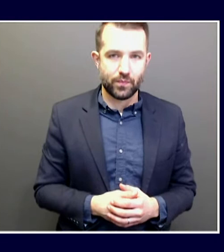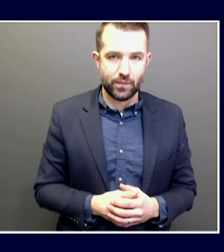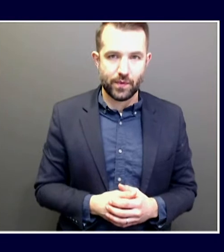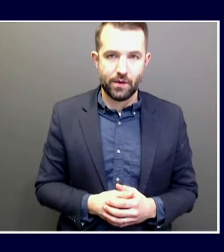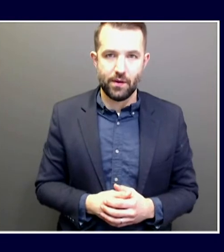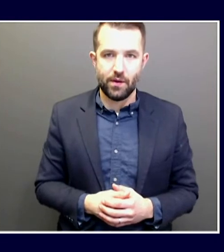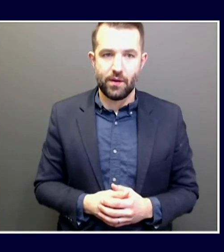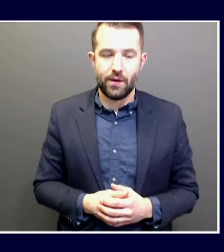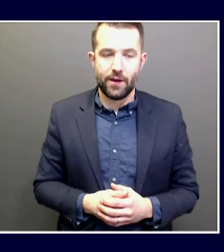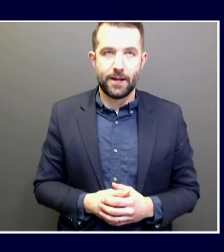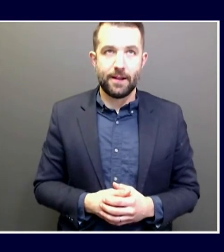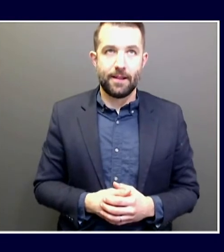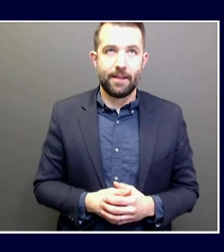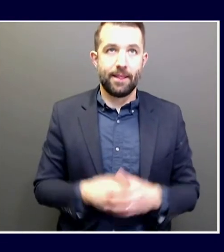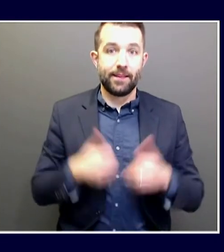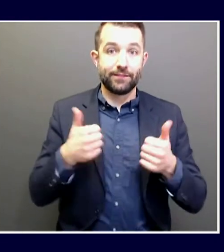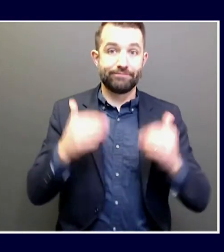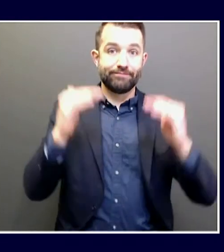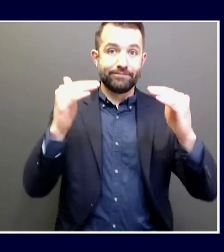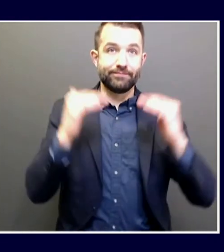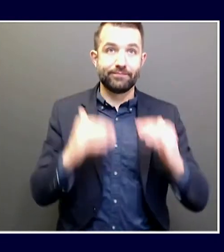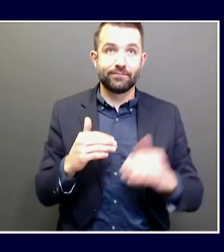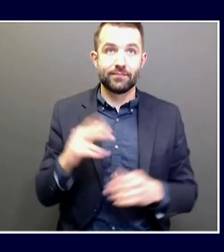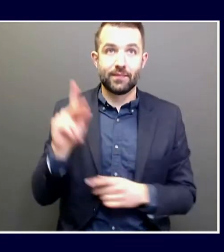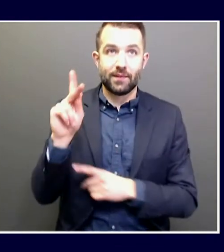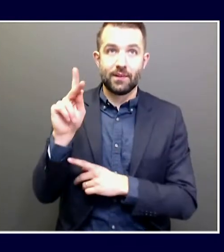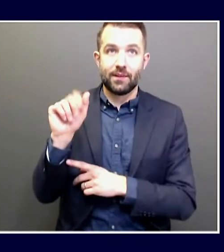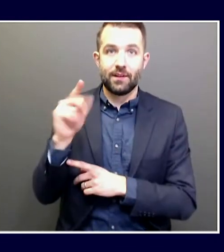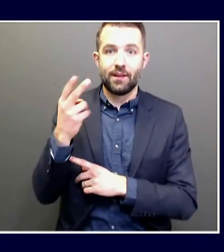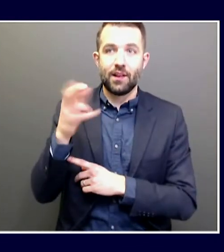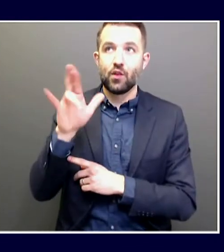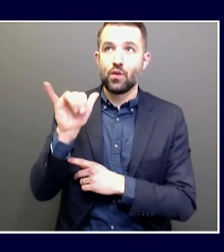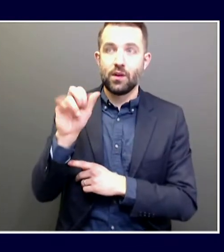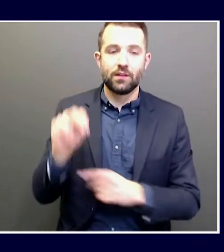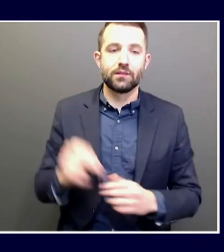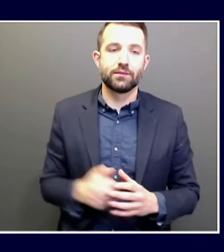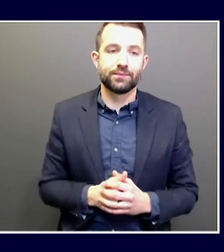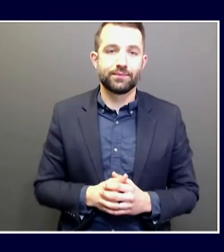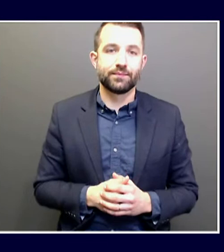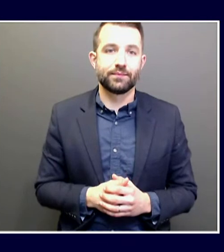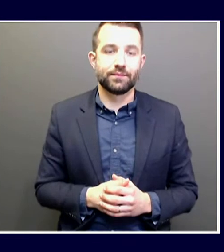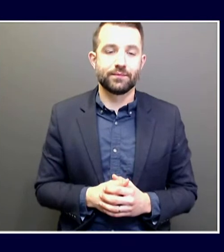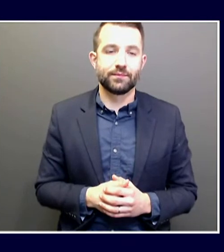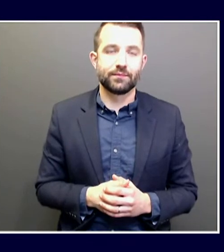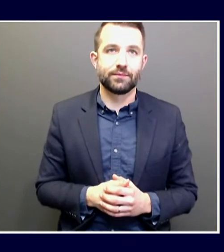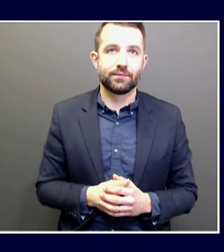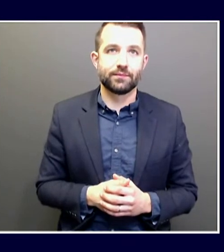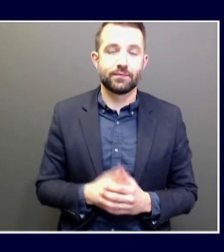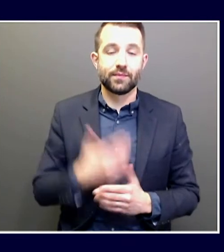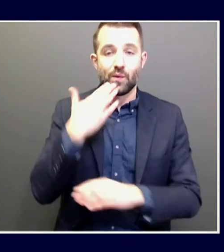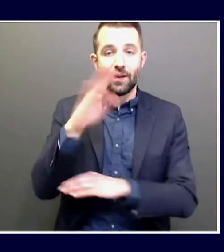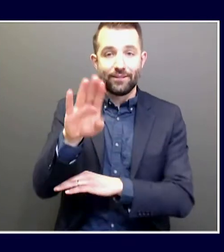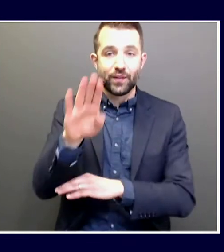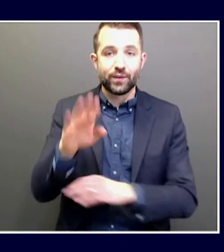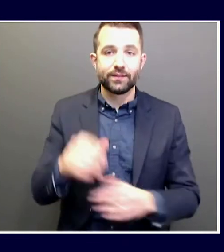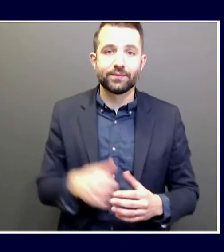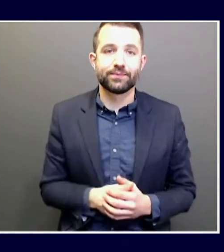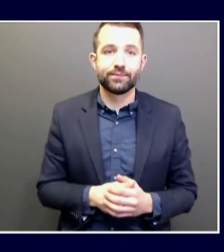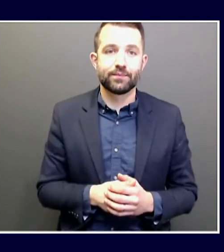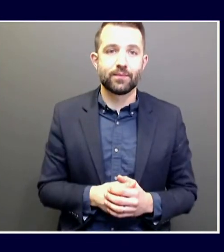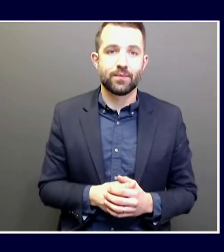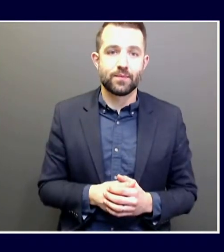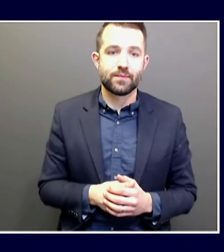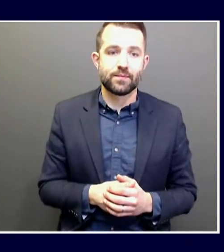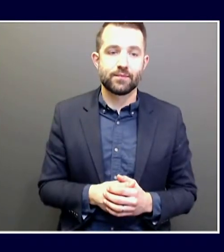Let me go to Catherine from the Maine Wire next. Good afternoon, and thank you for taking my questions, which are related